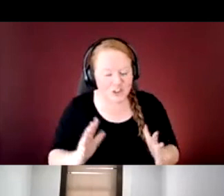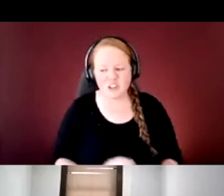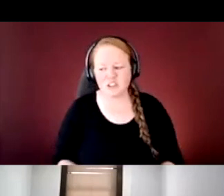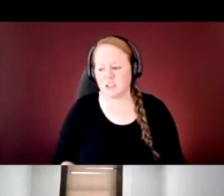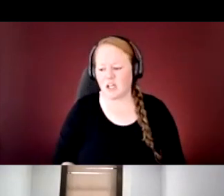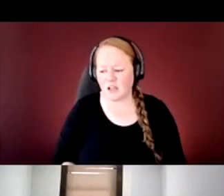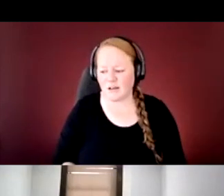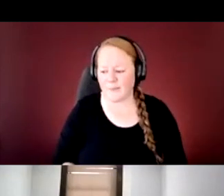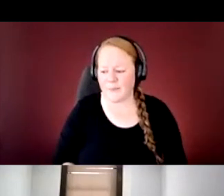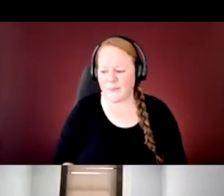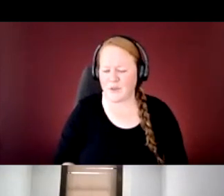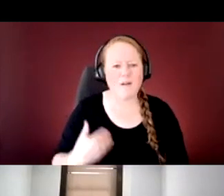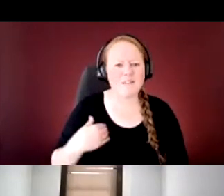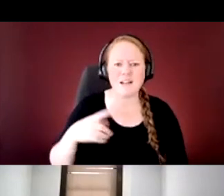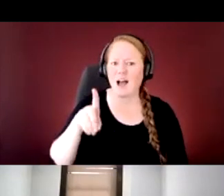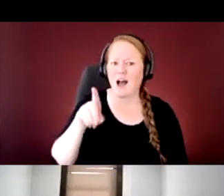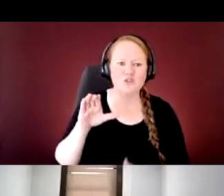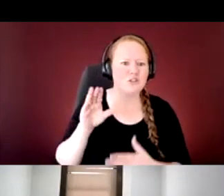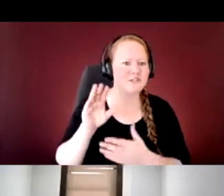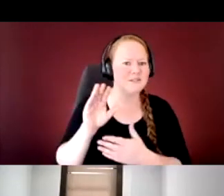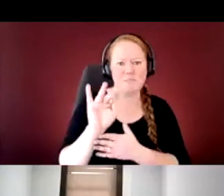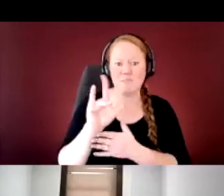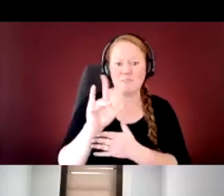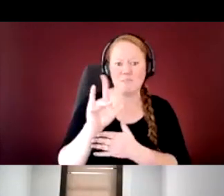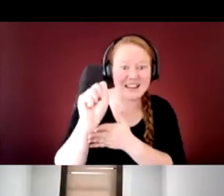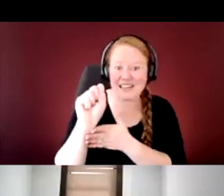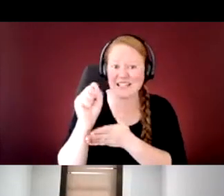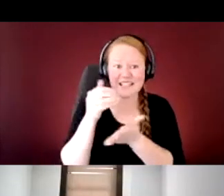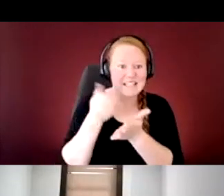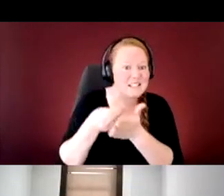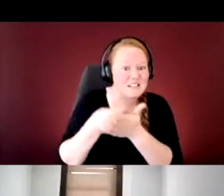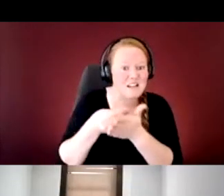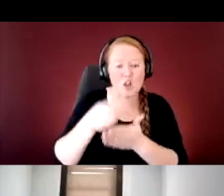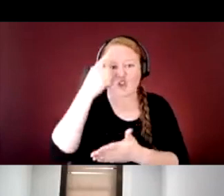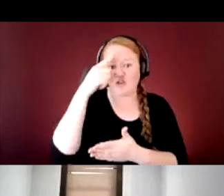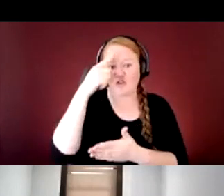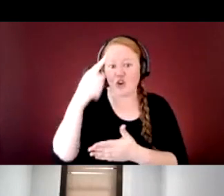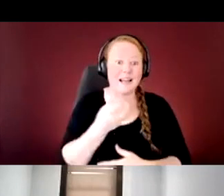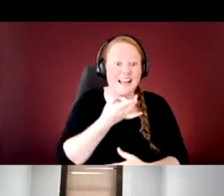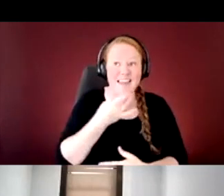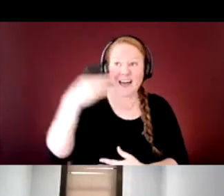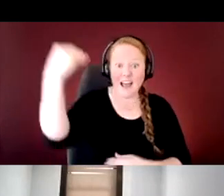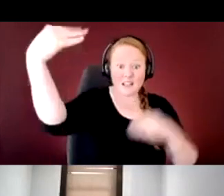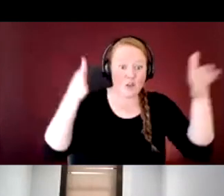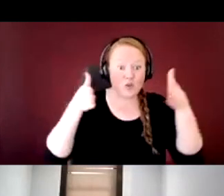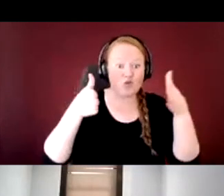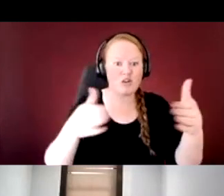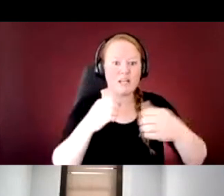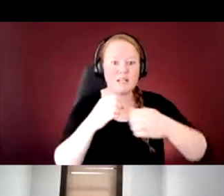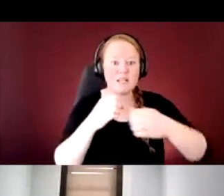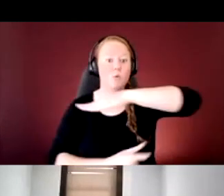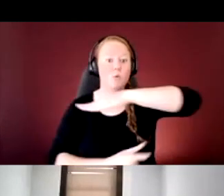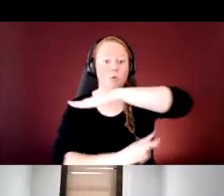appropriate hundreds of millions of dollars in infrastructure investments in street lights, bridges, community centers, housing, transit,